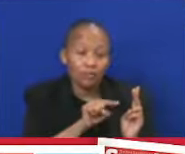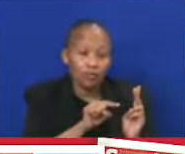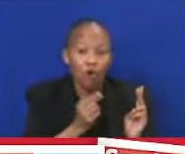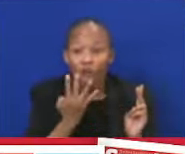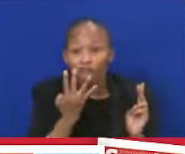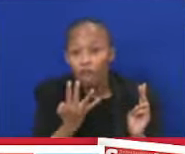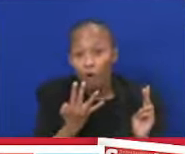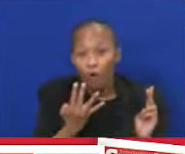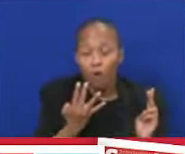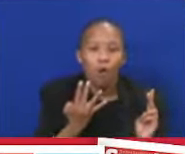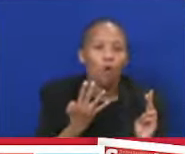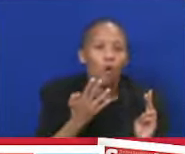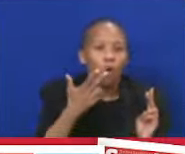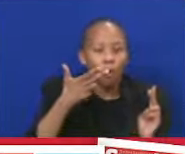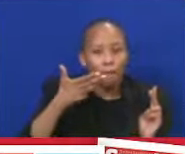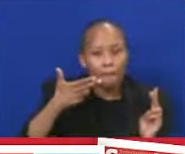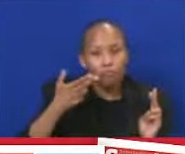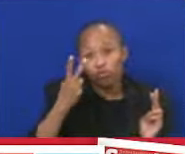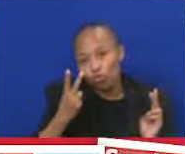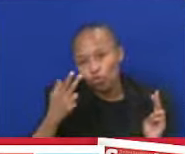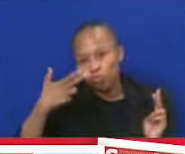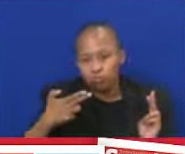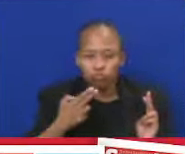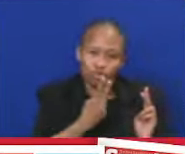And when I checked